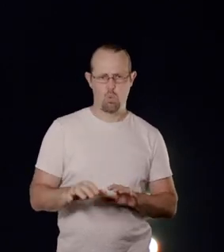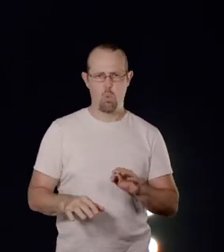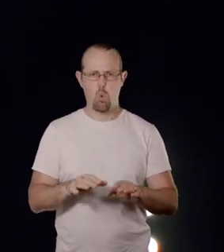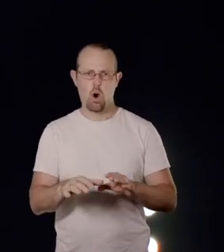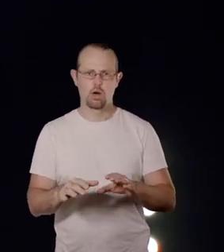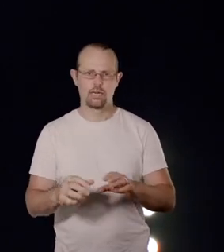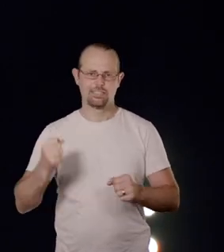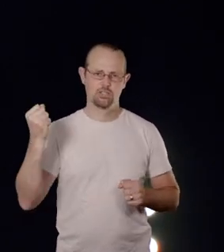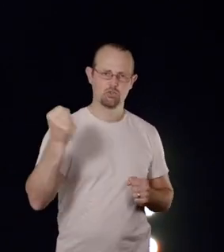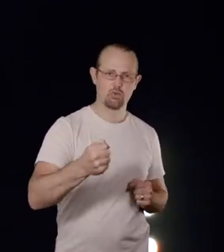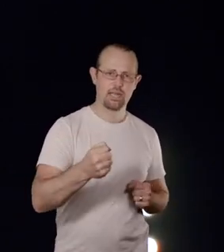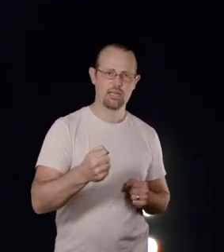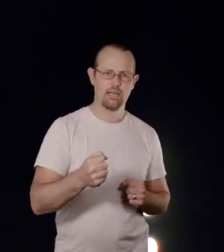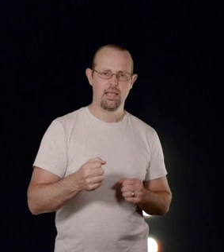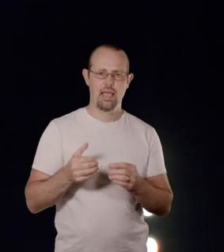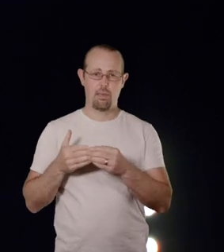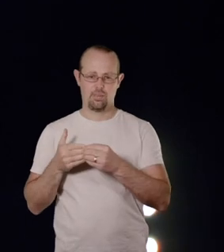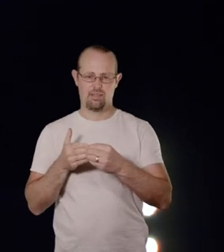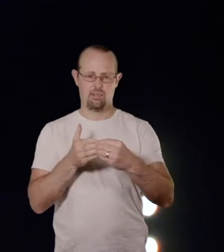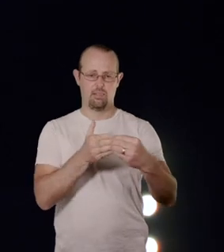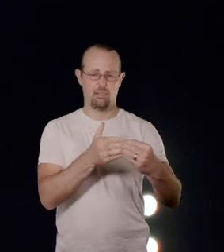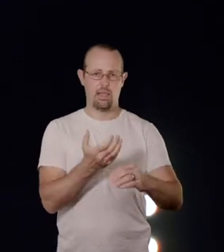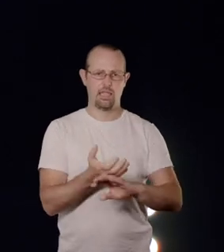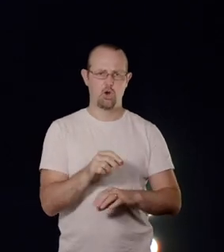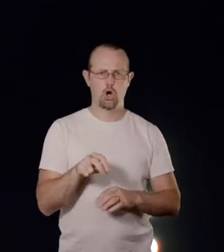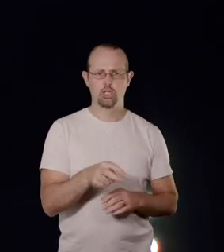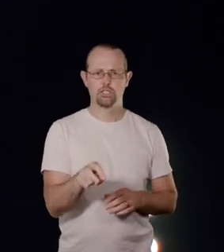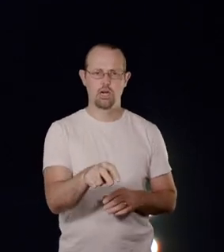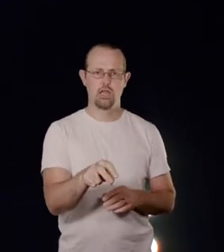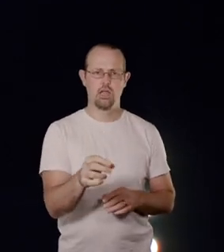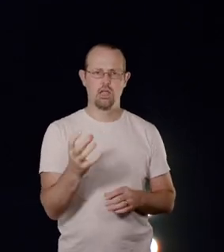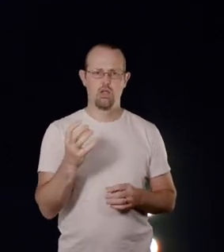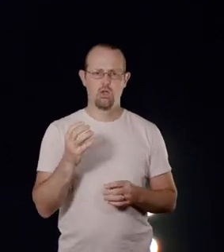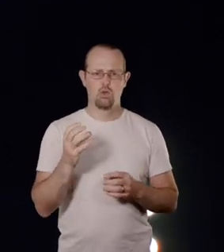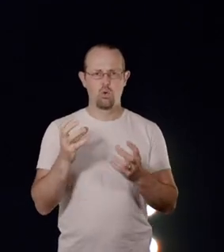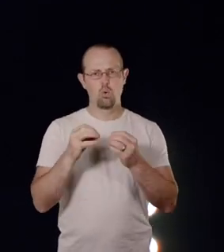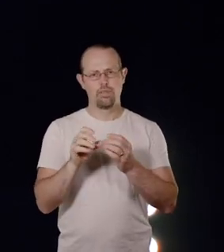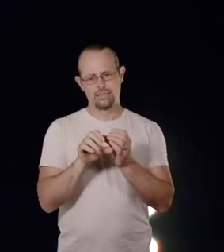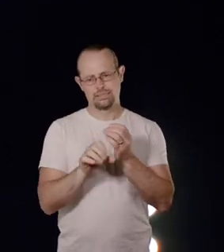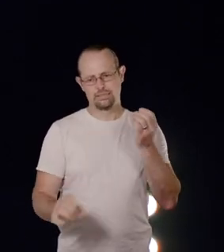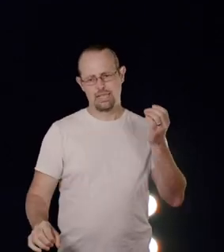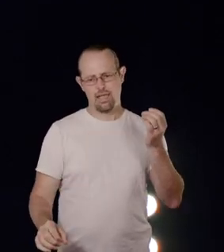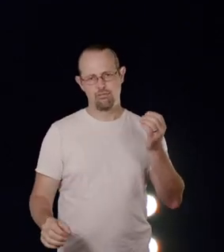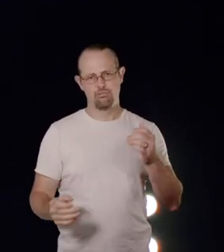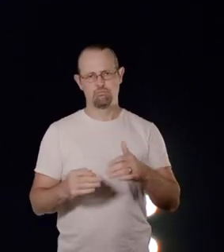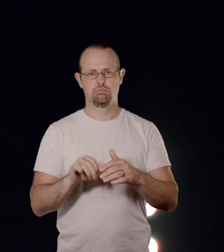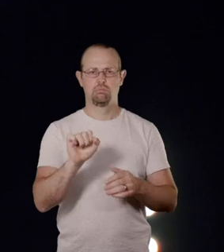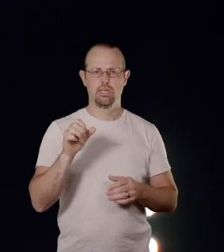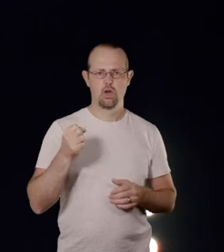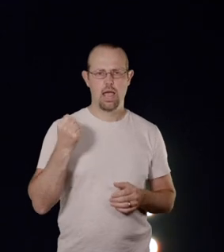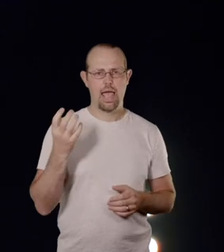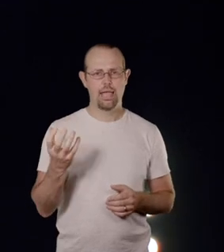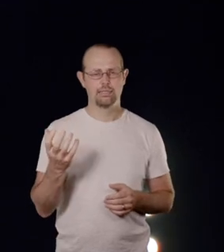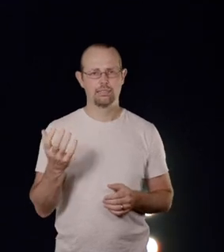strike and be guided on your journey. With the staff in your hand, It's going to mean you're going to be able to walk and strike